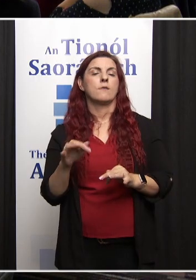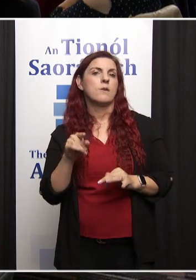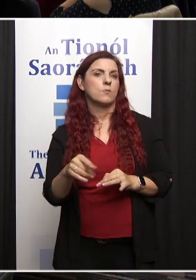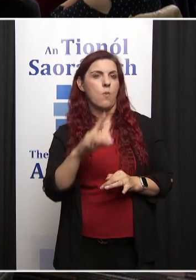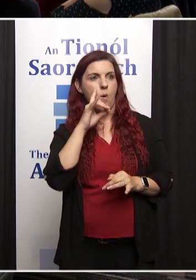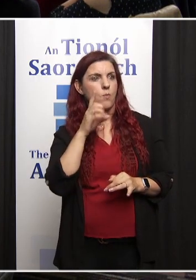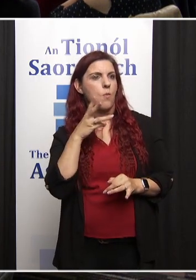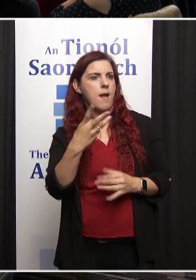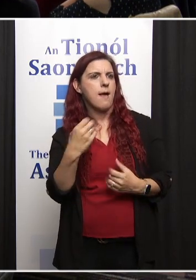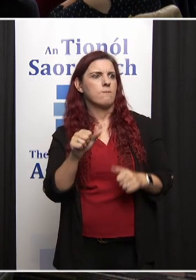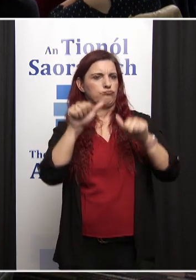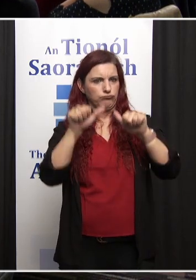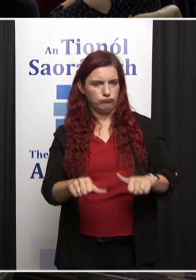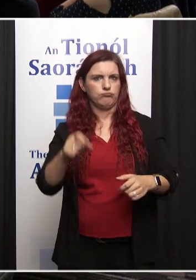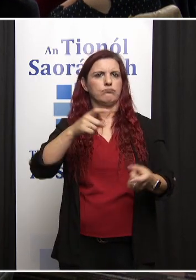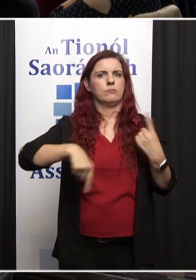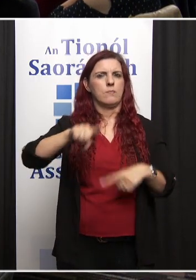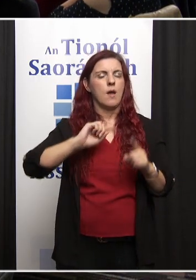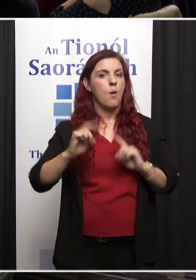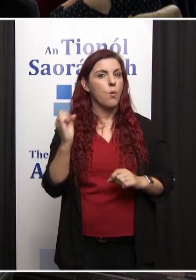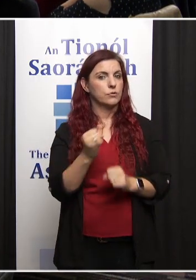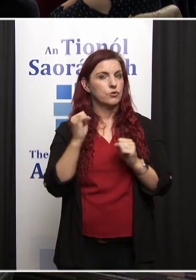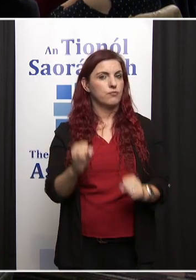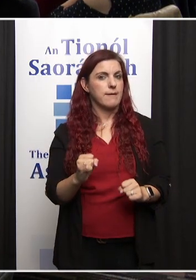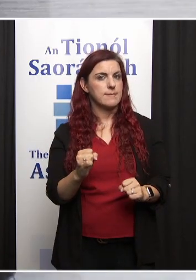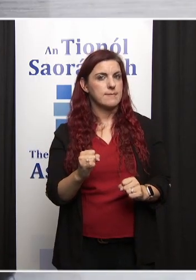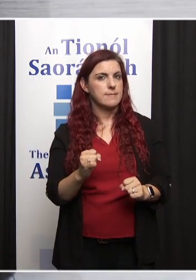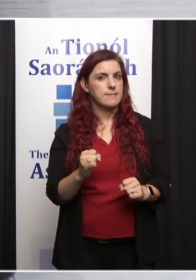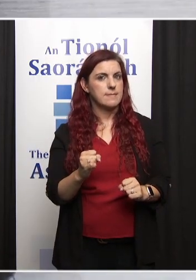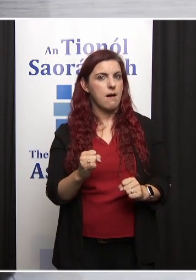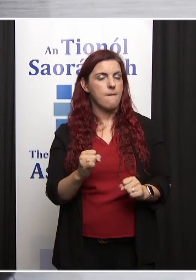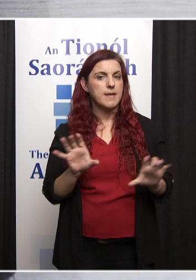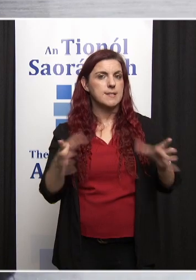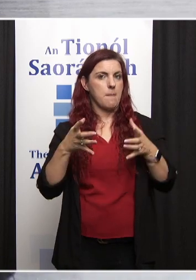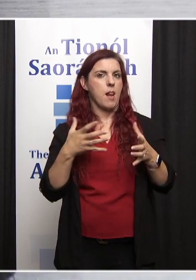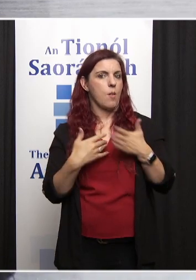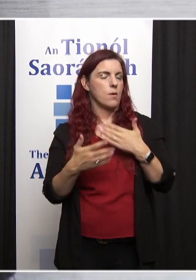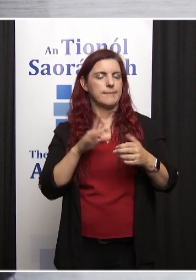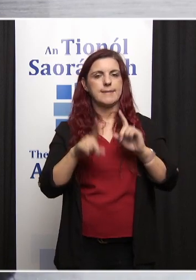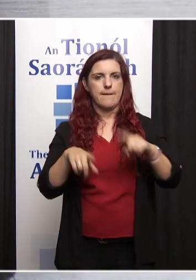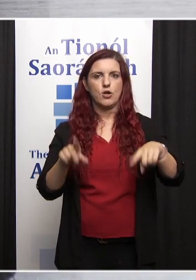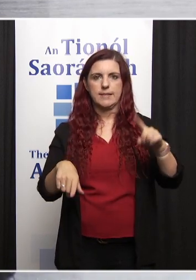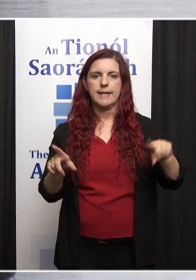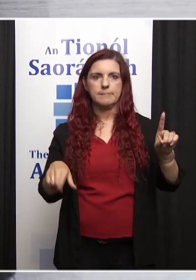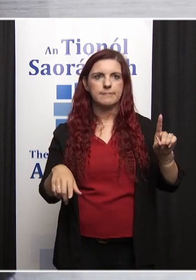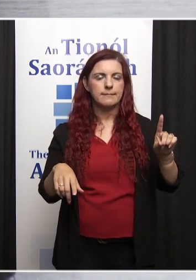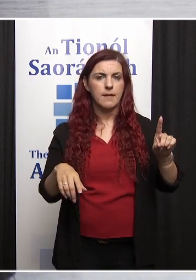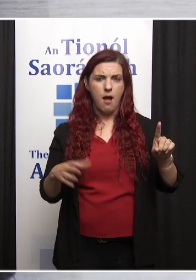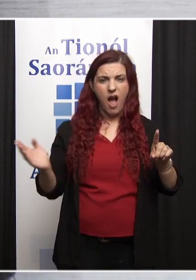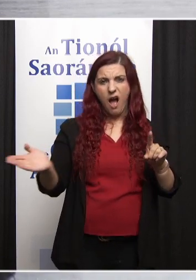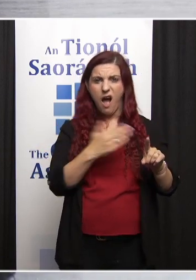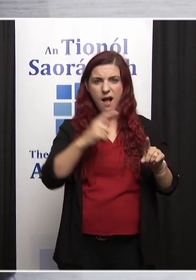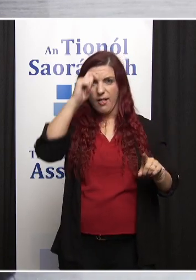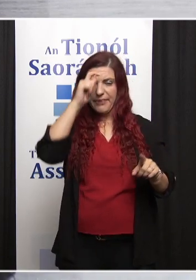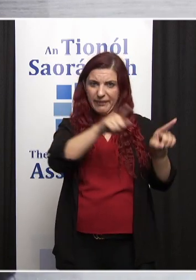a consensus. One of the strengths of this Assembly is its diversity. We've a cross-section of